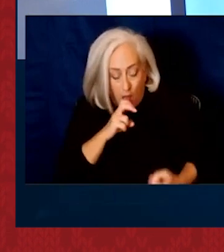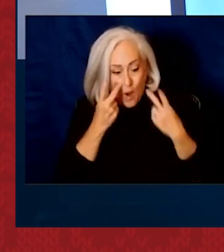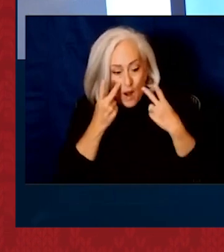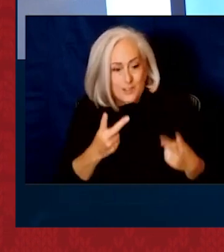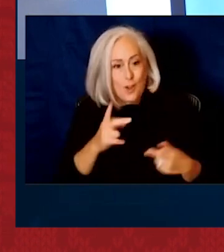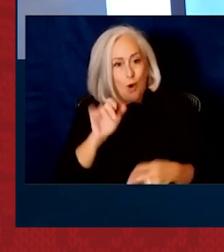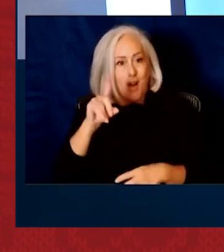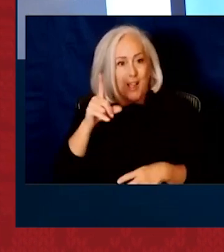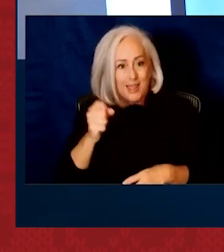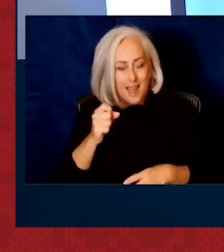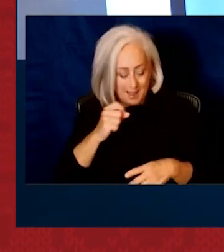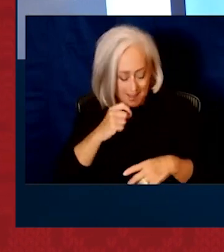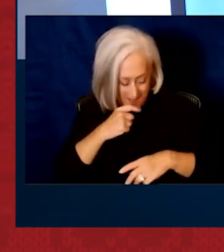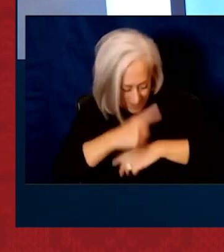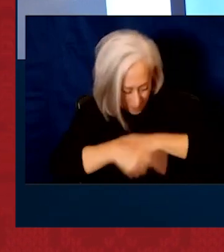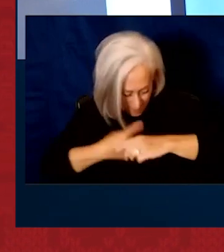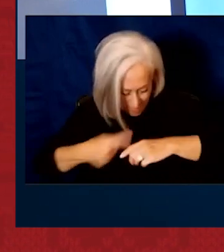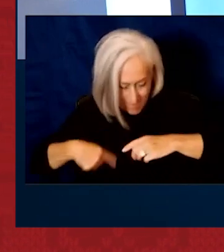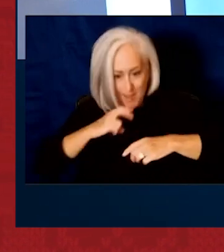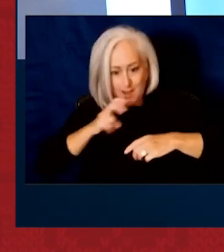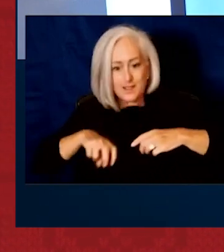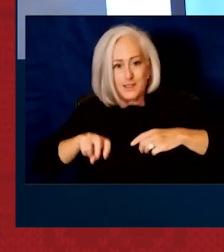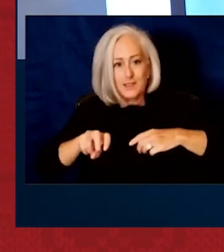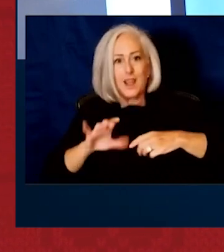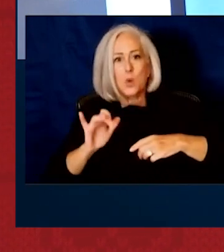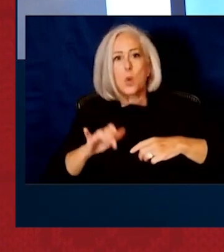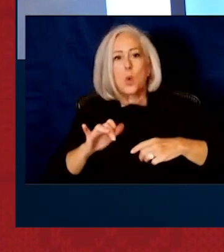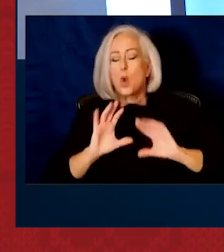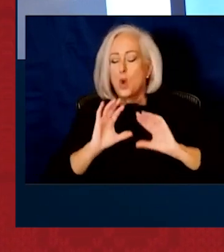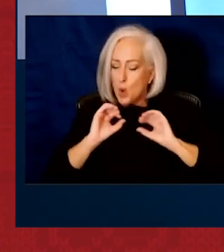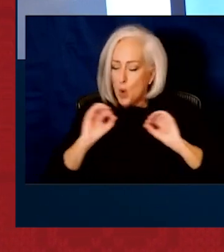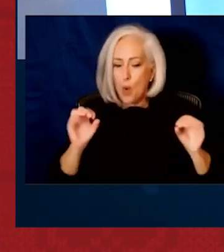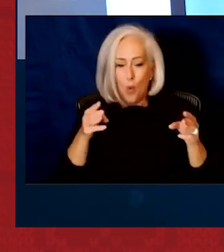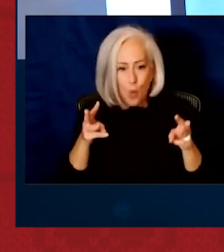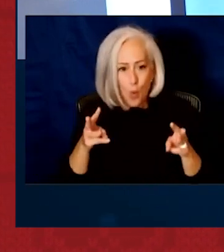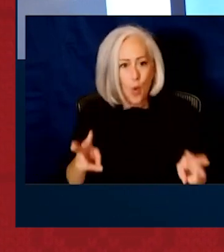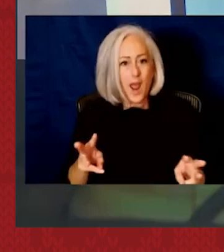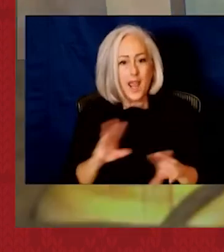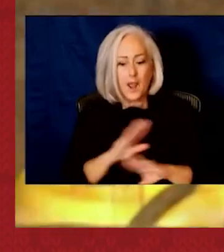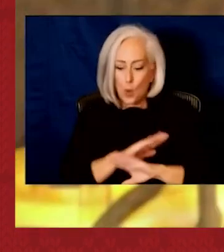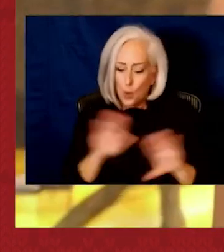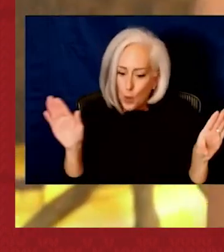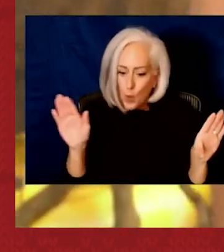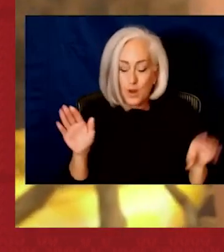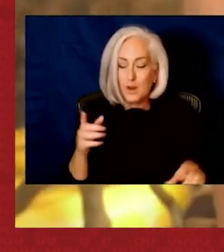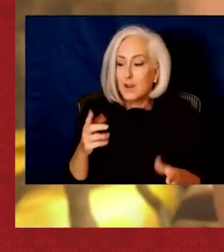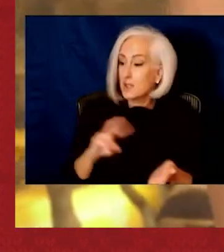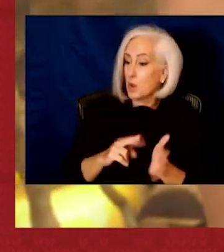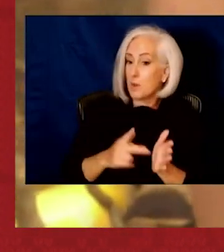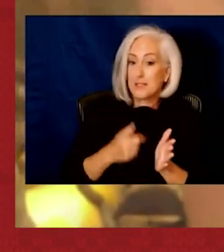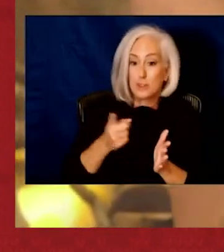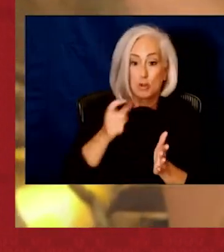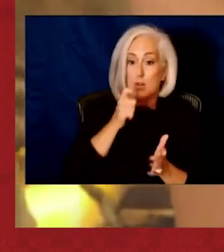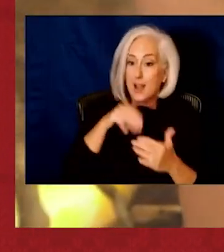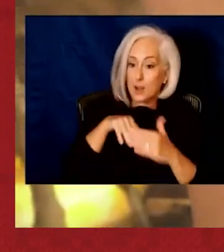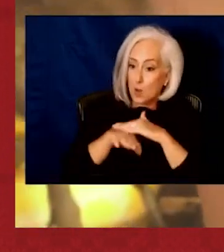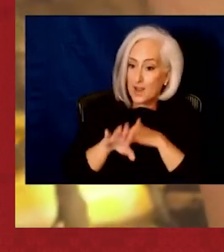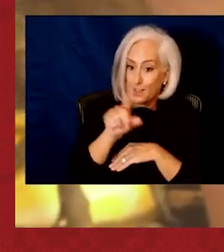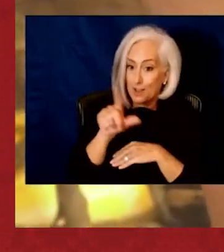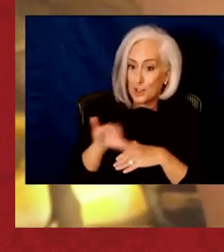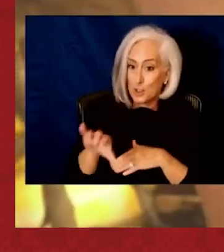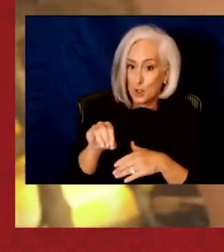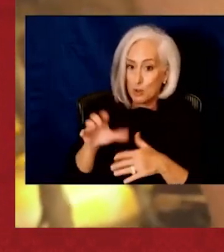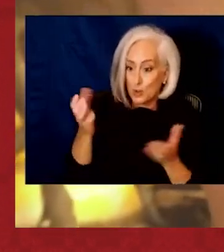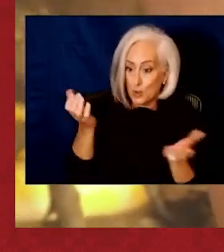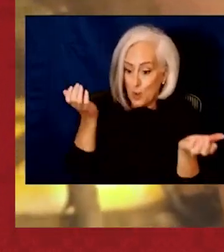No way, no how in a million years. So you were not Sorry. going to go on live to the zoo today. That's what you're saying. You're Never let, gonna you're gonna happen. okay, well, glad to see